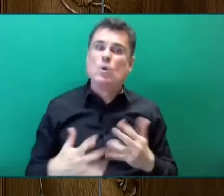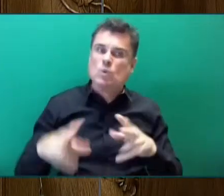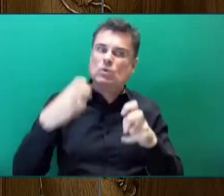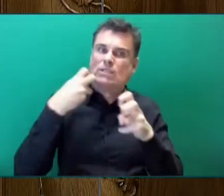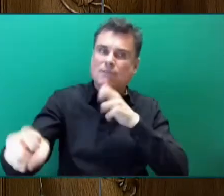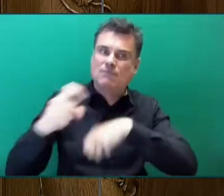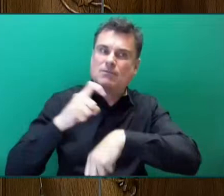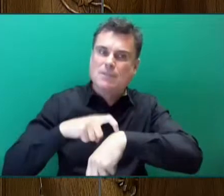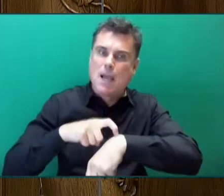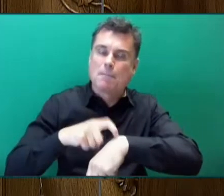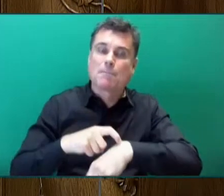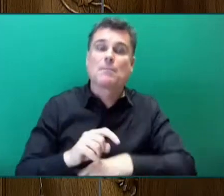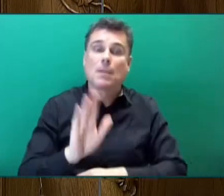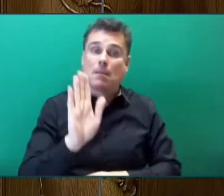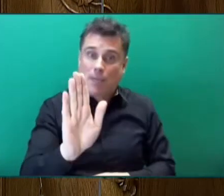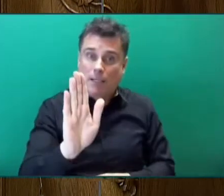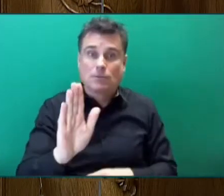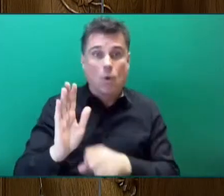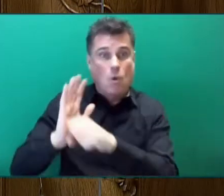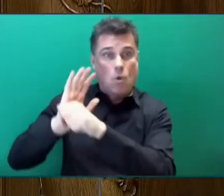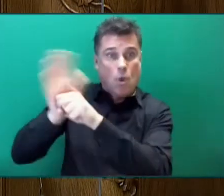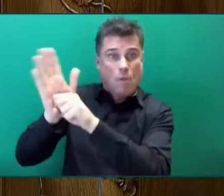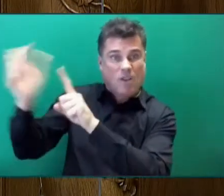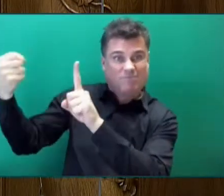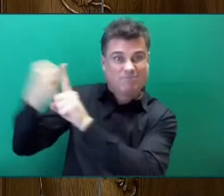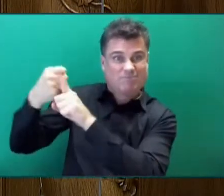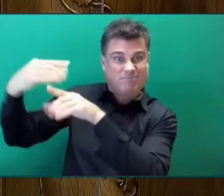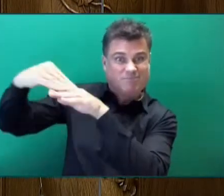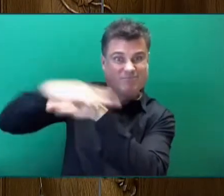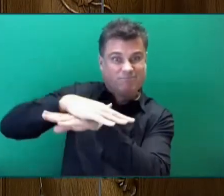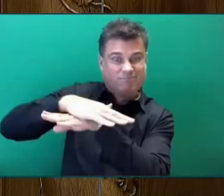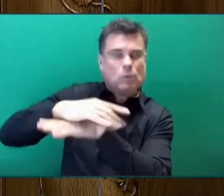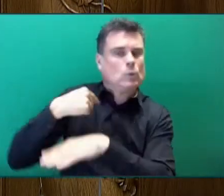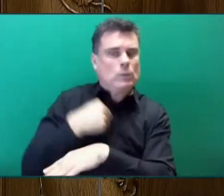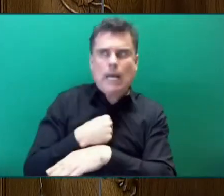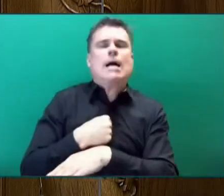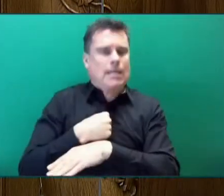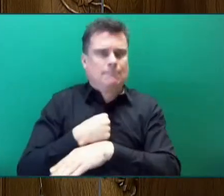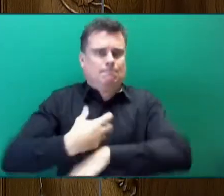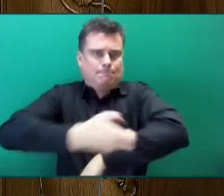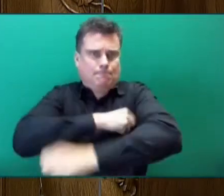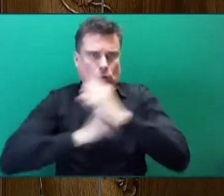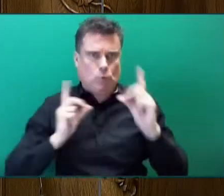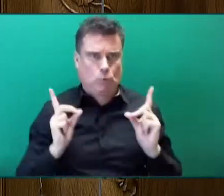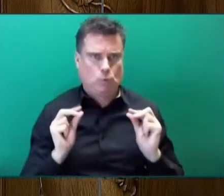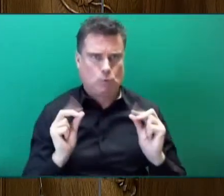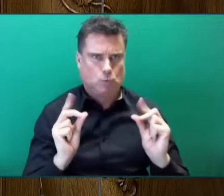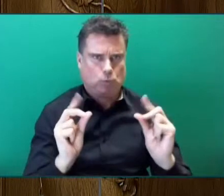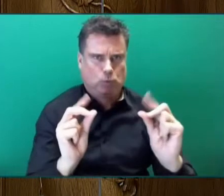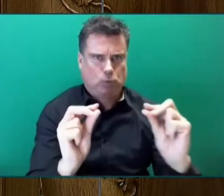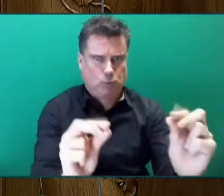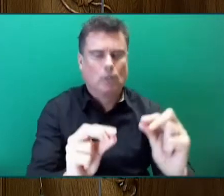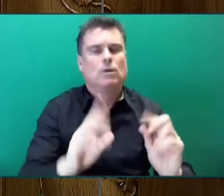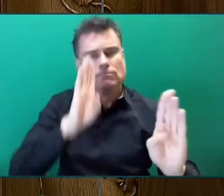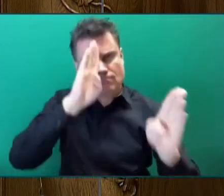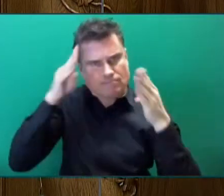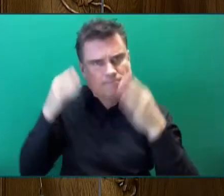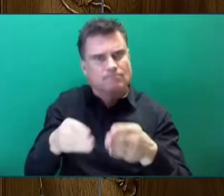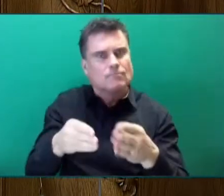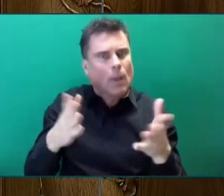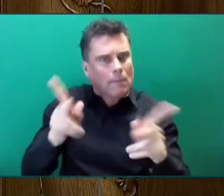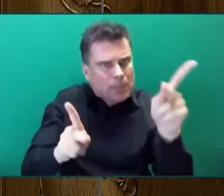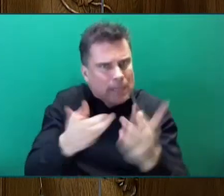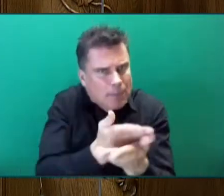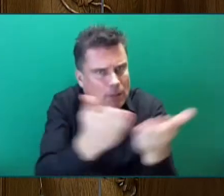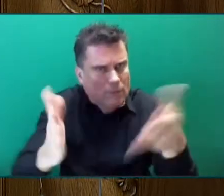supporting healthcare workers on the front lines, and taking care of each other. This government pledges to be there for British Columbians